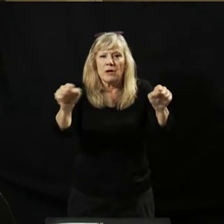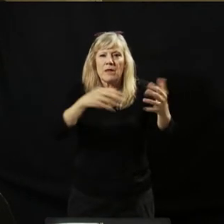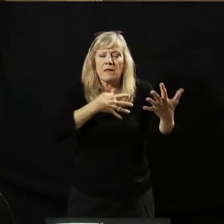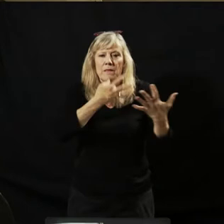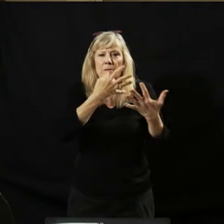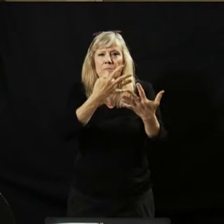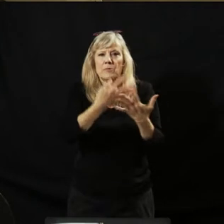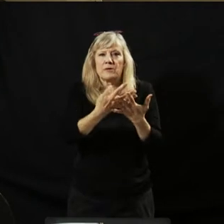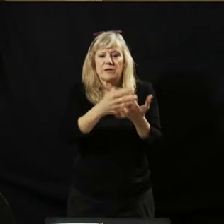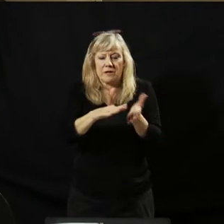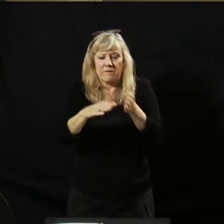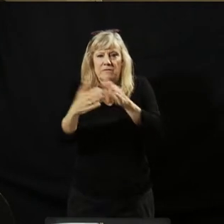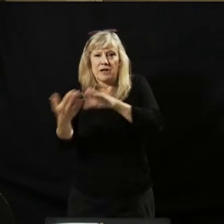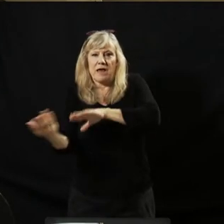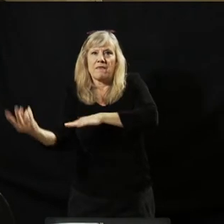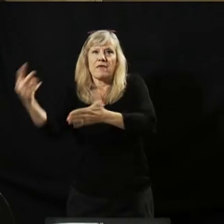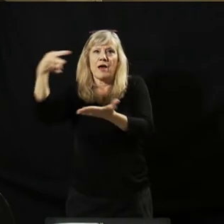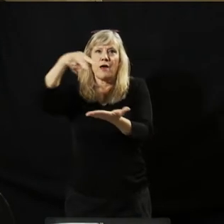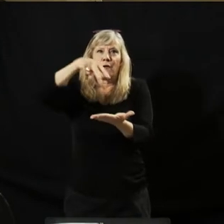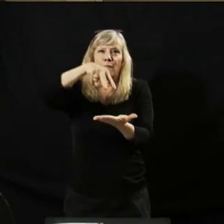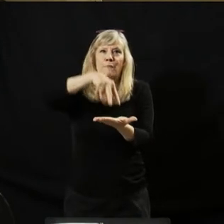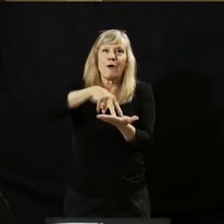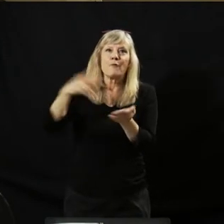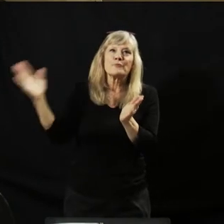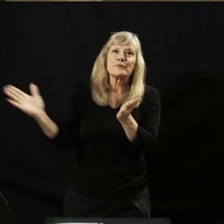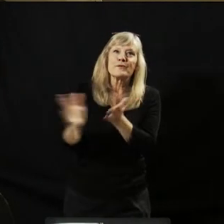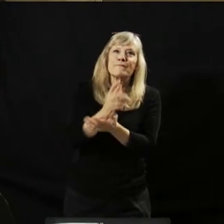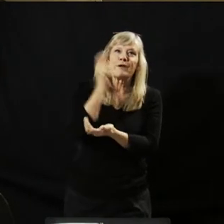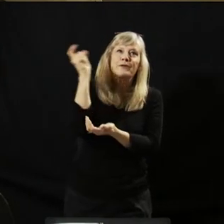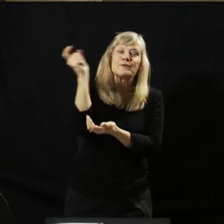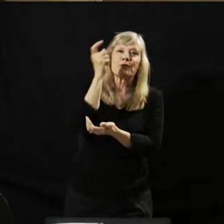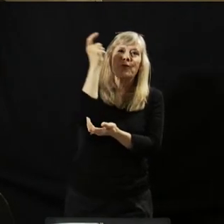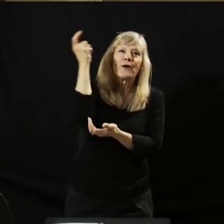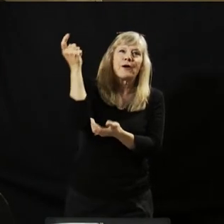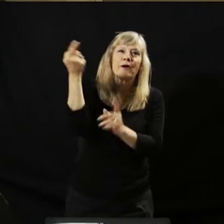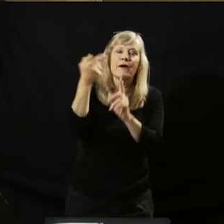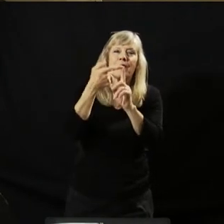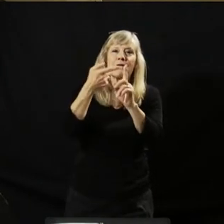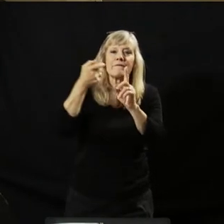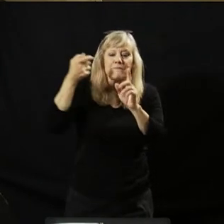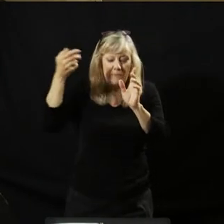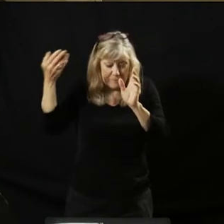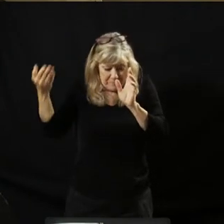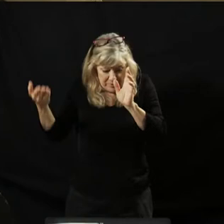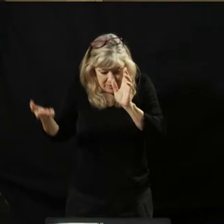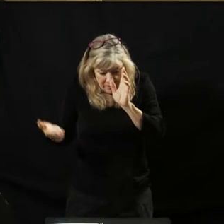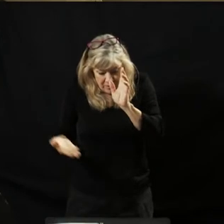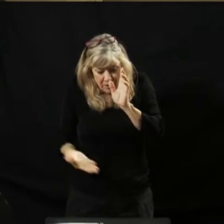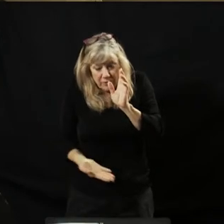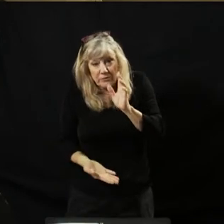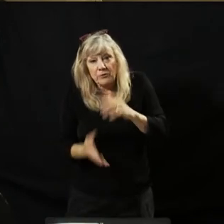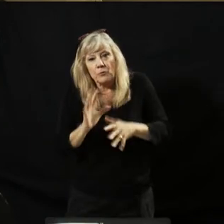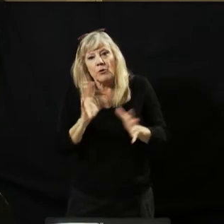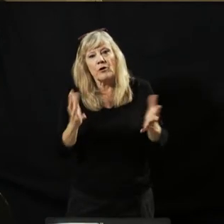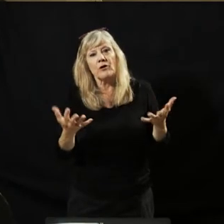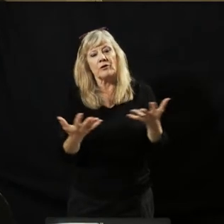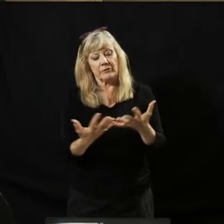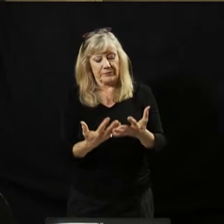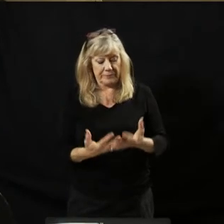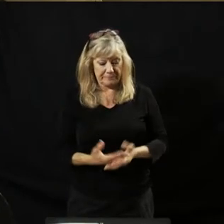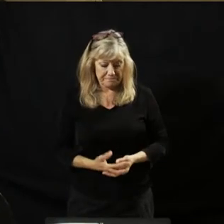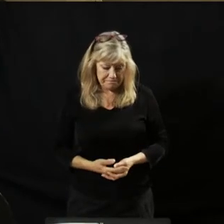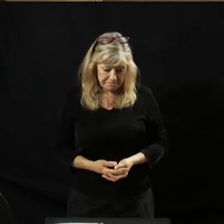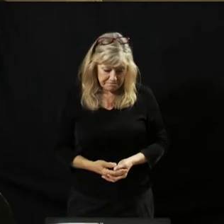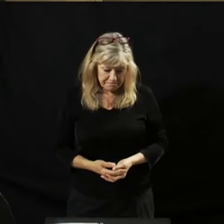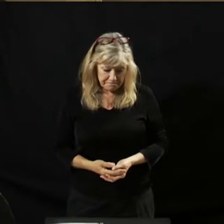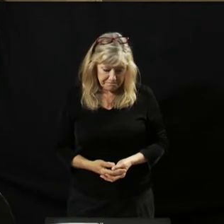and rose victorious from the underworld. Our